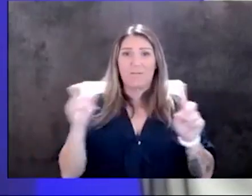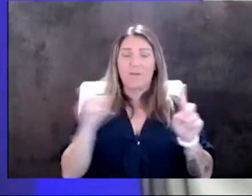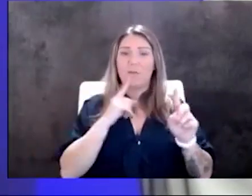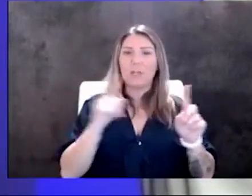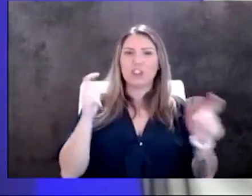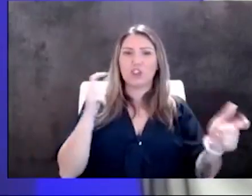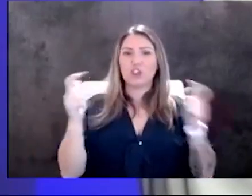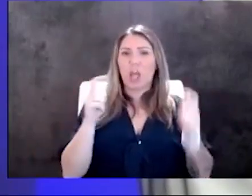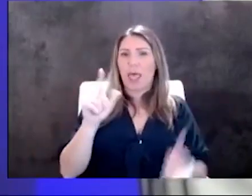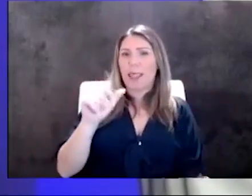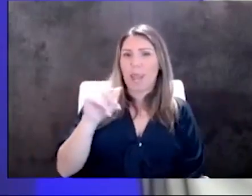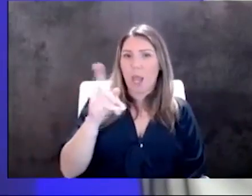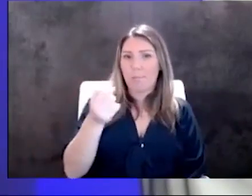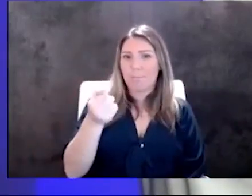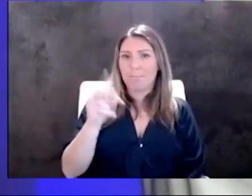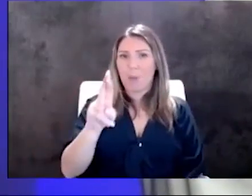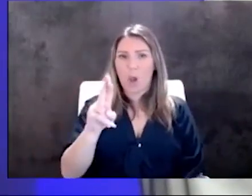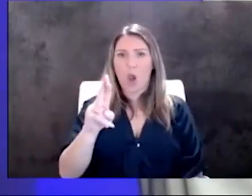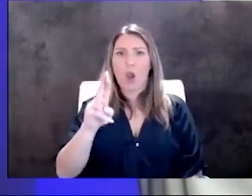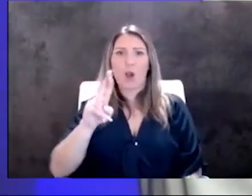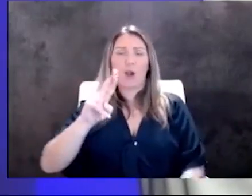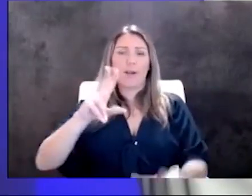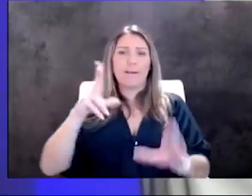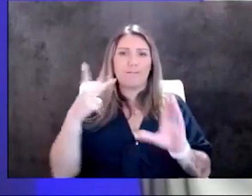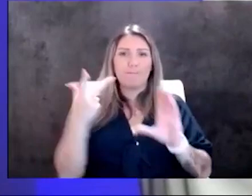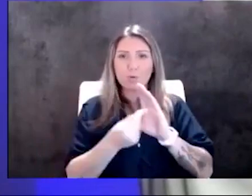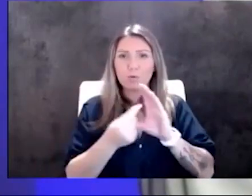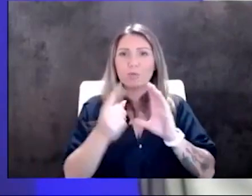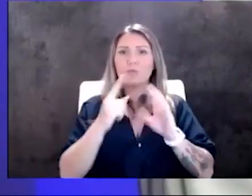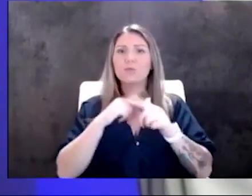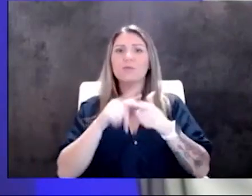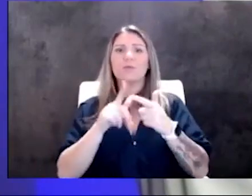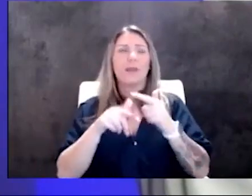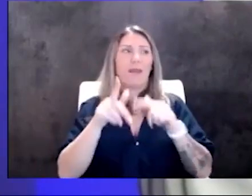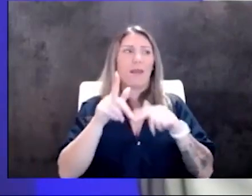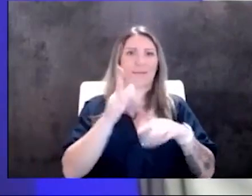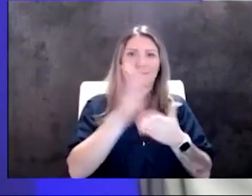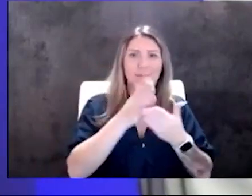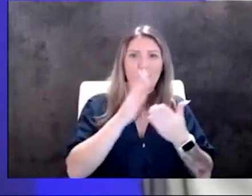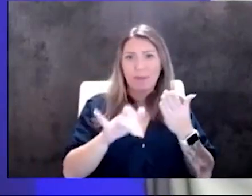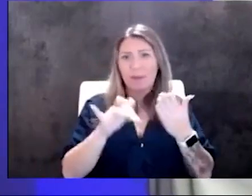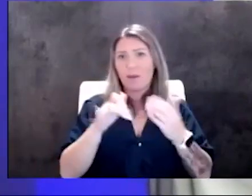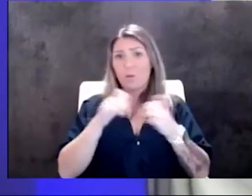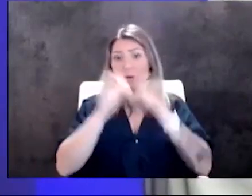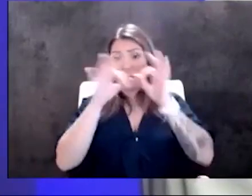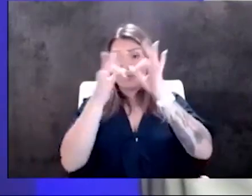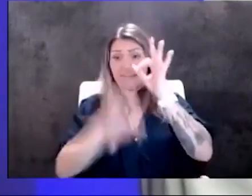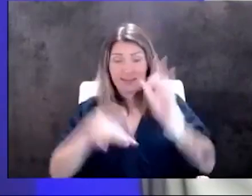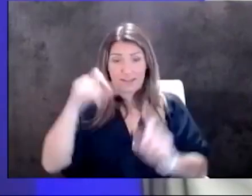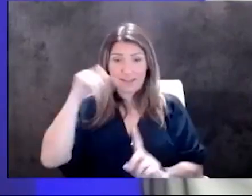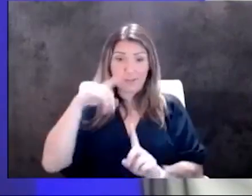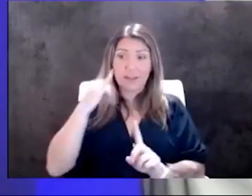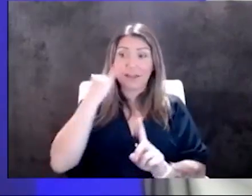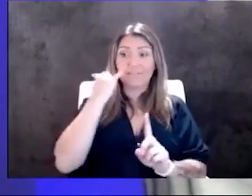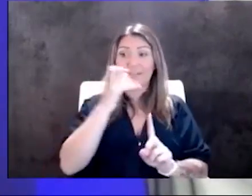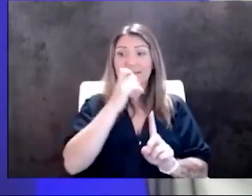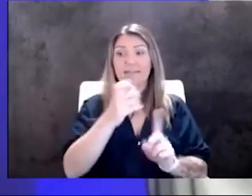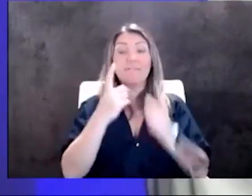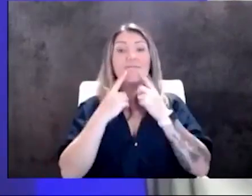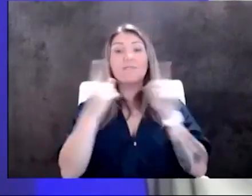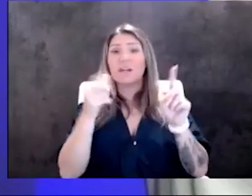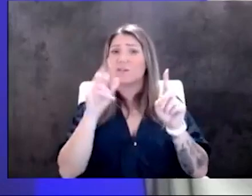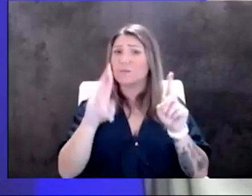which you can't really take that back once you do it. With a spinal cord stimulator, if the device is not effective for them down the road, or say their pain goes